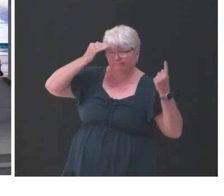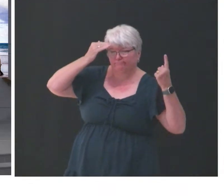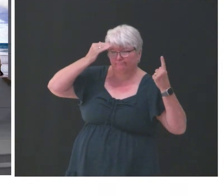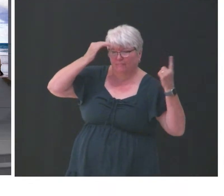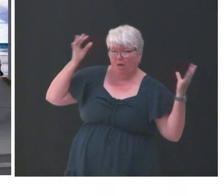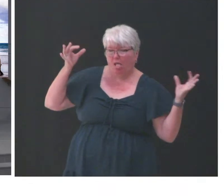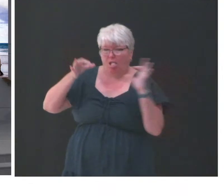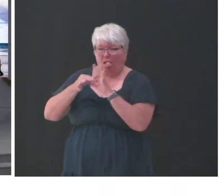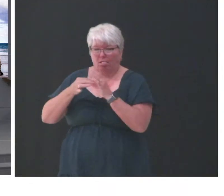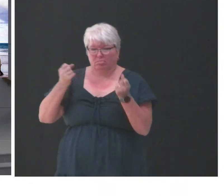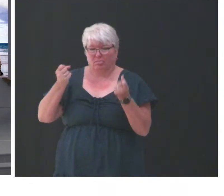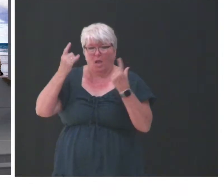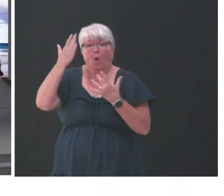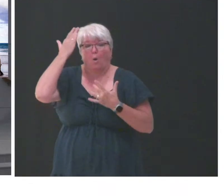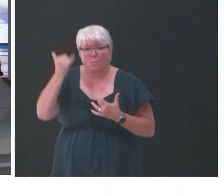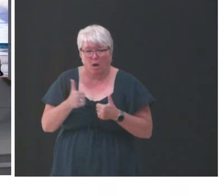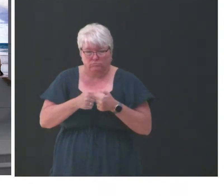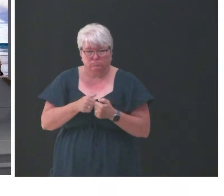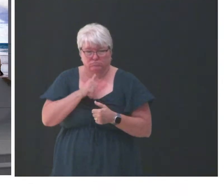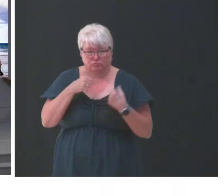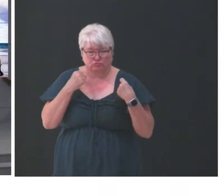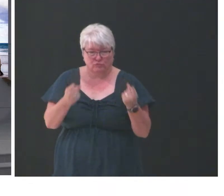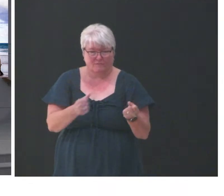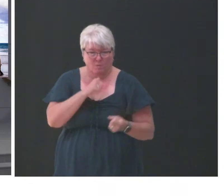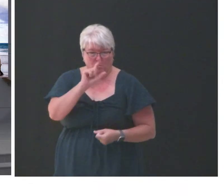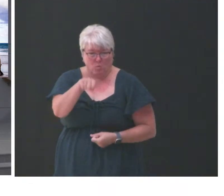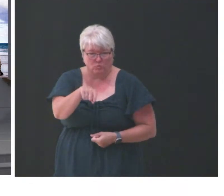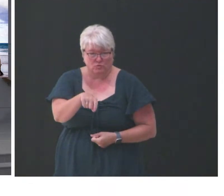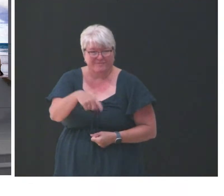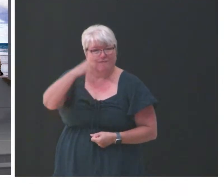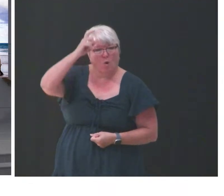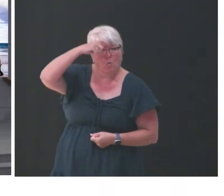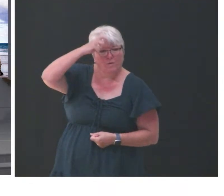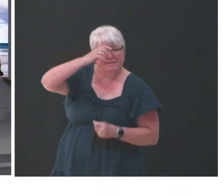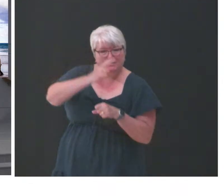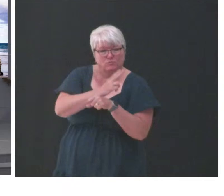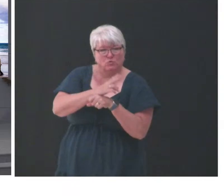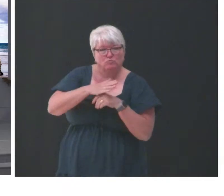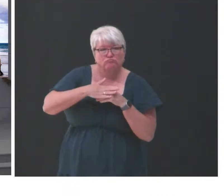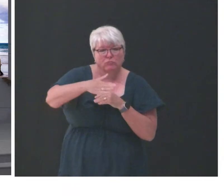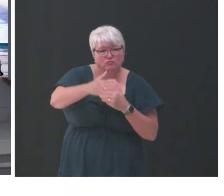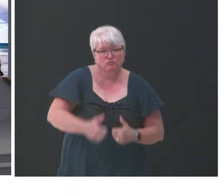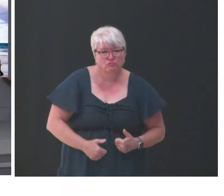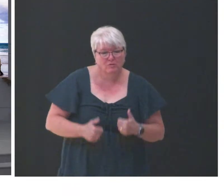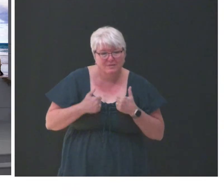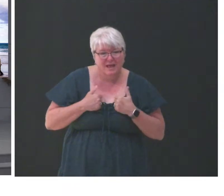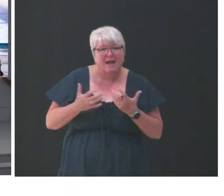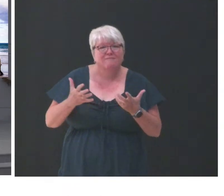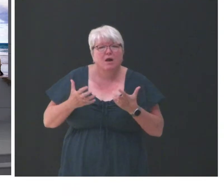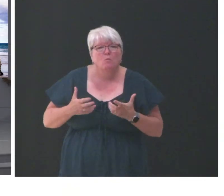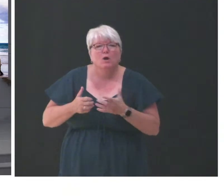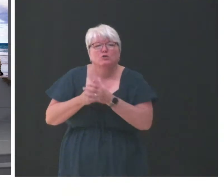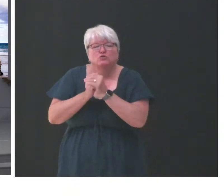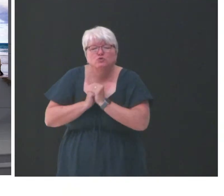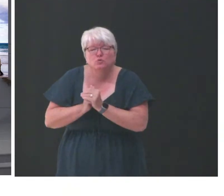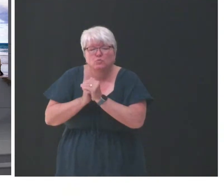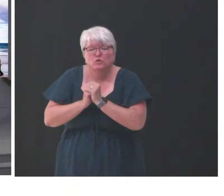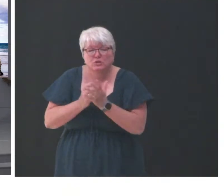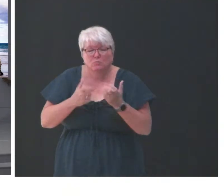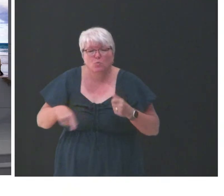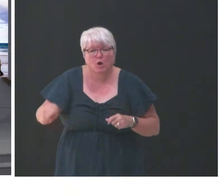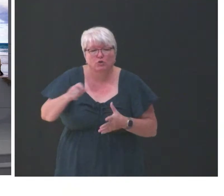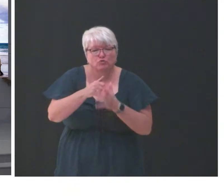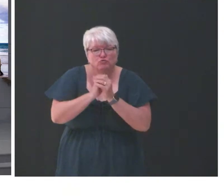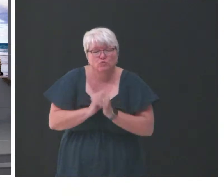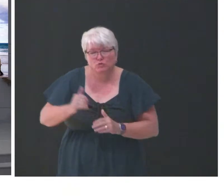an understanding that you're not supposed to do it, and you've got wisdom to go with you the rest of your life to know what that means. I want to worship, and I want you to worship